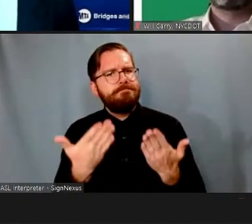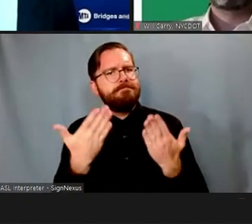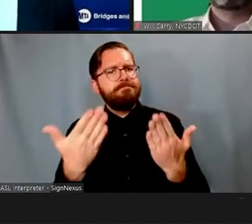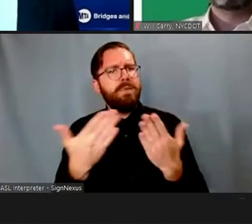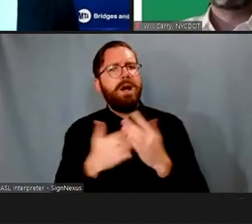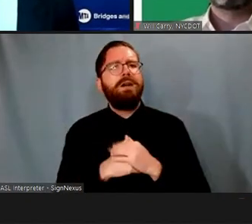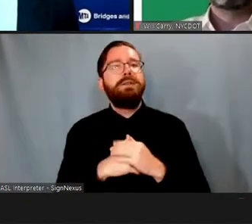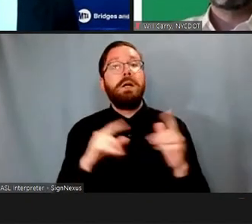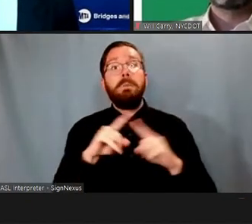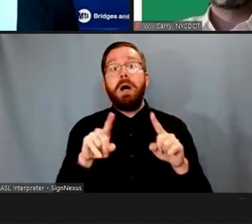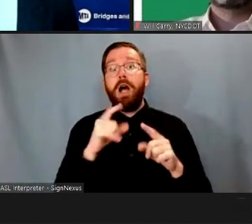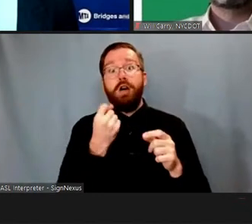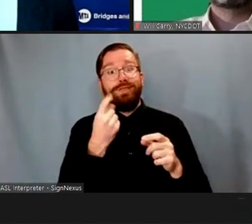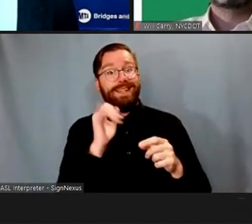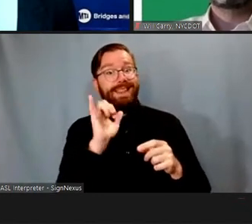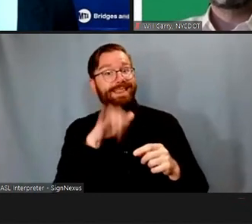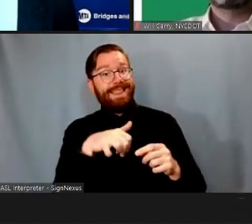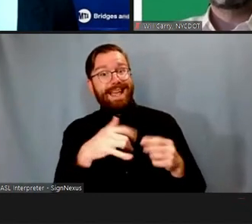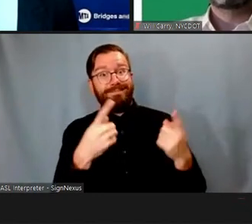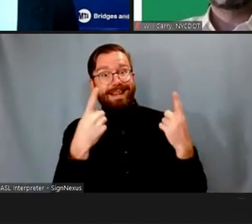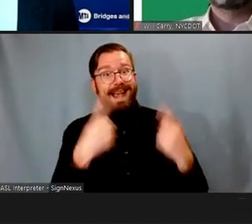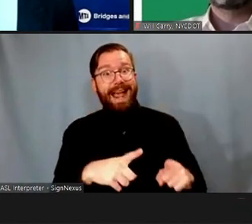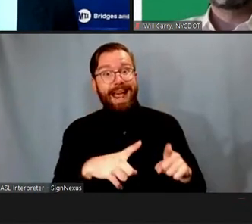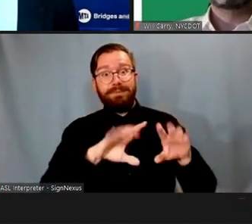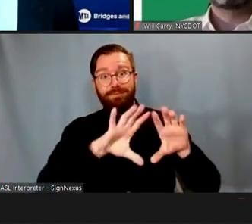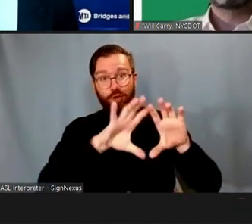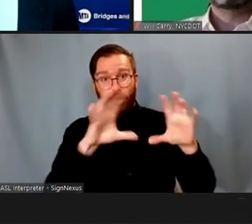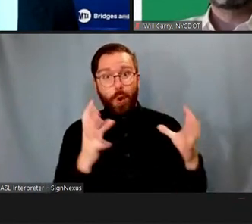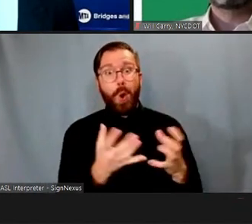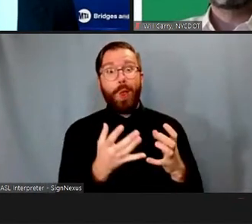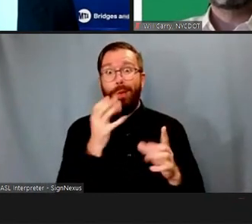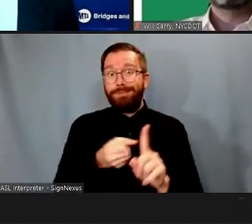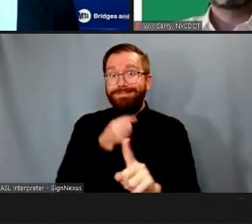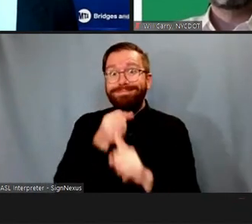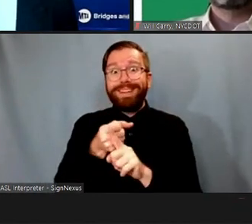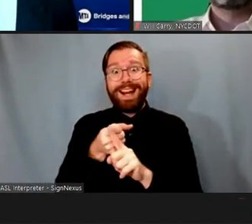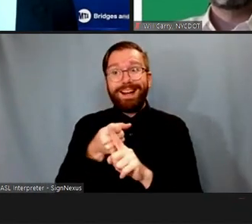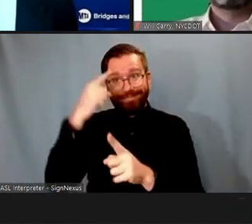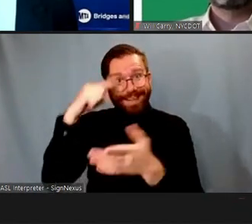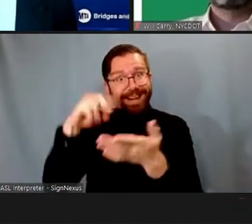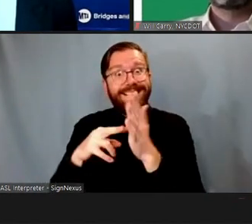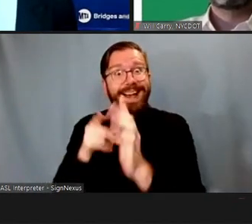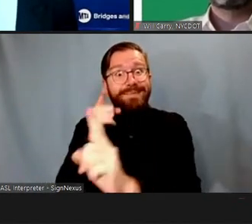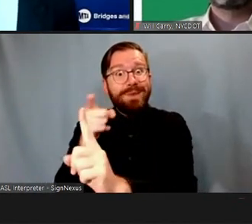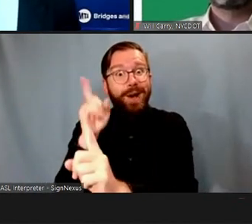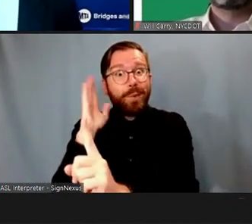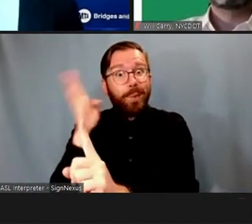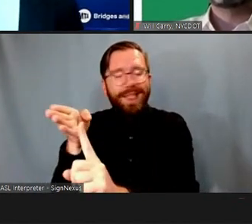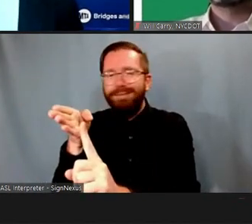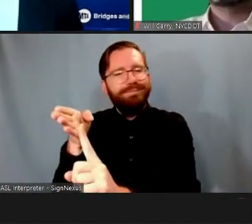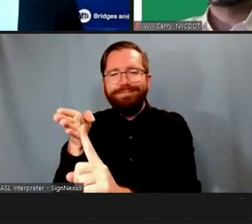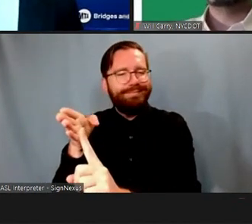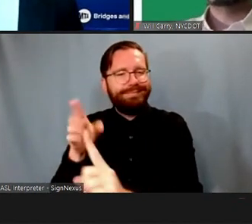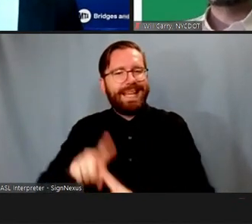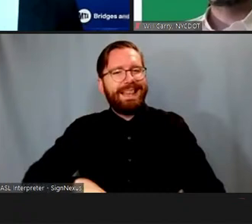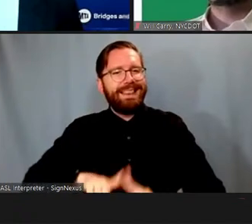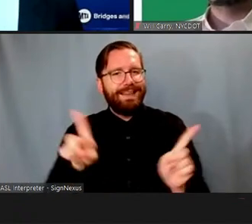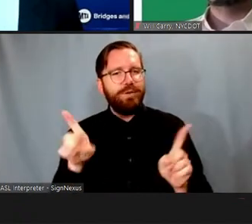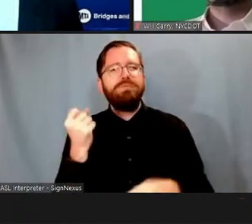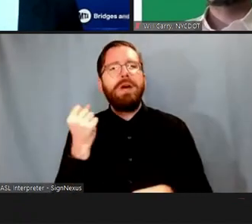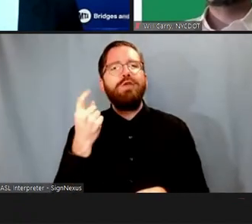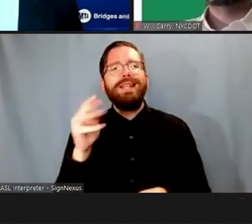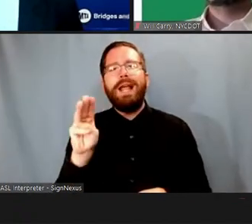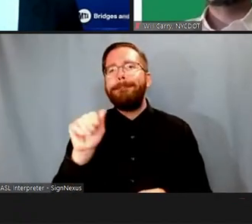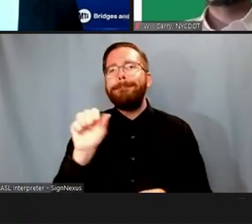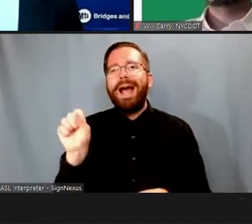initiative will have the desired effects the use of mass transit is still performing way under under what it used to